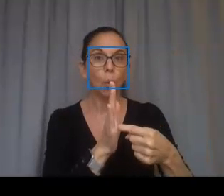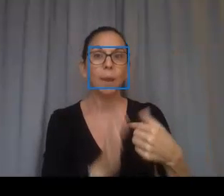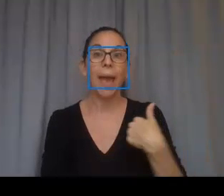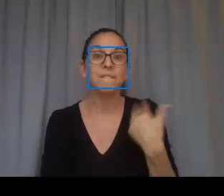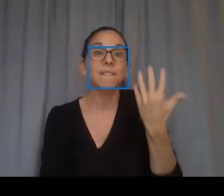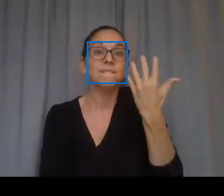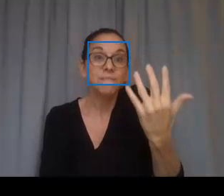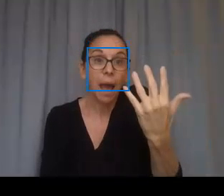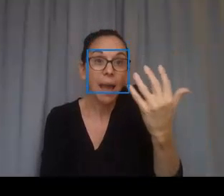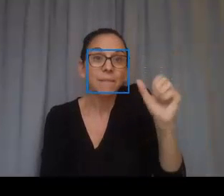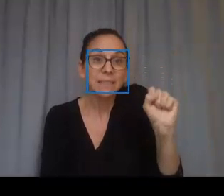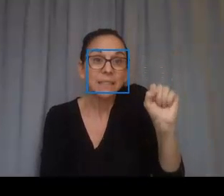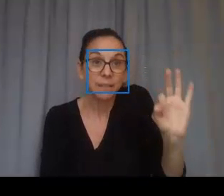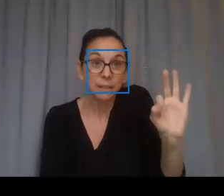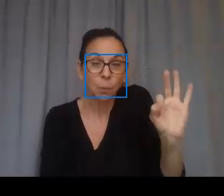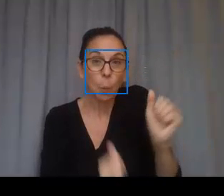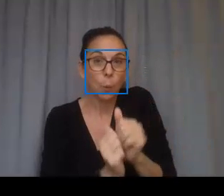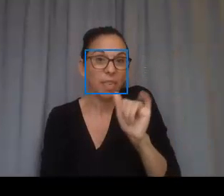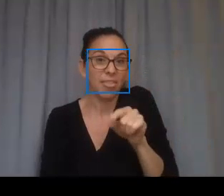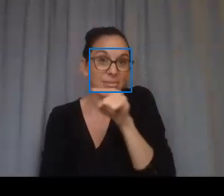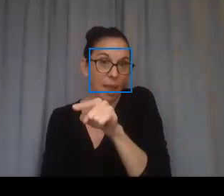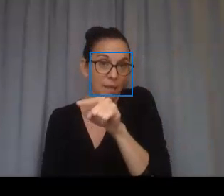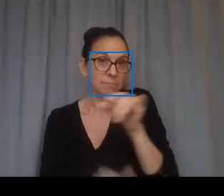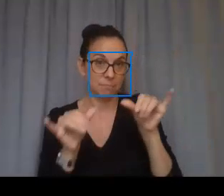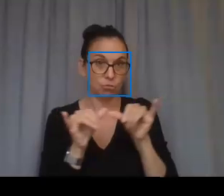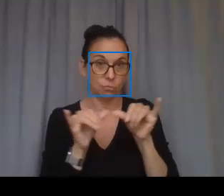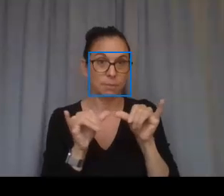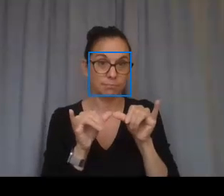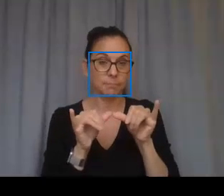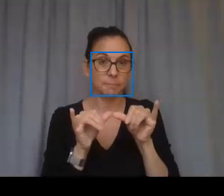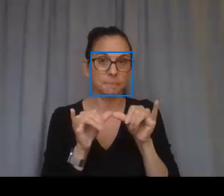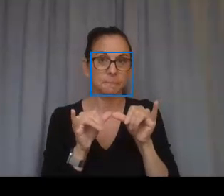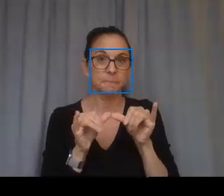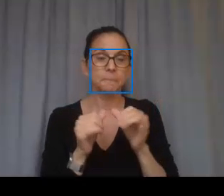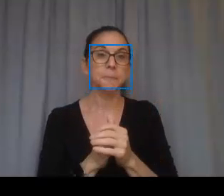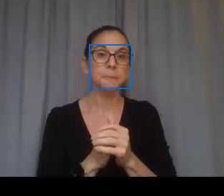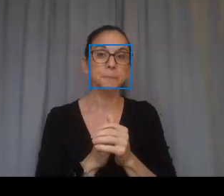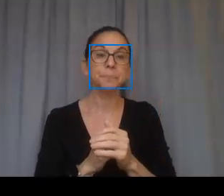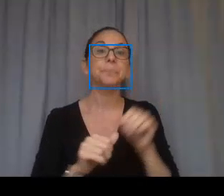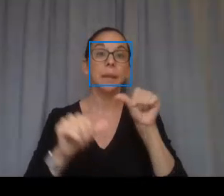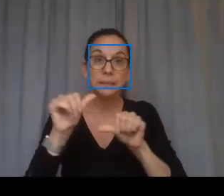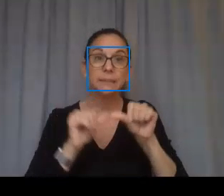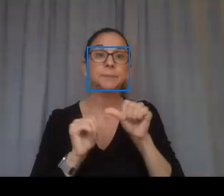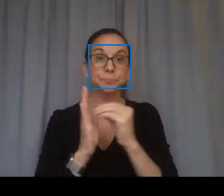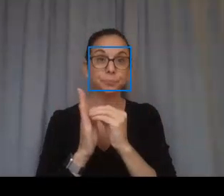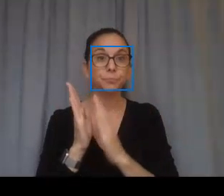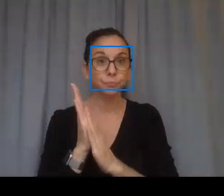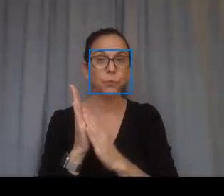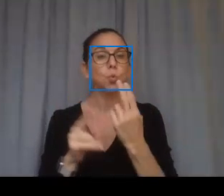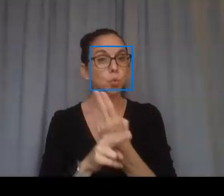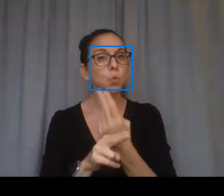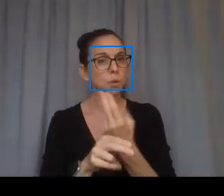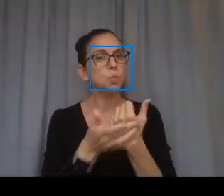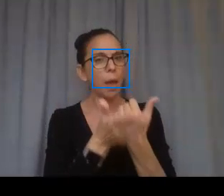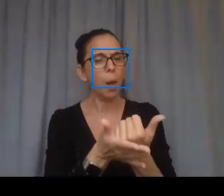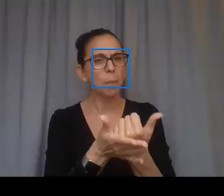5 significant digits in this particular measurement. So use scientific notation to help you out.